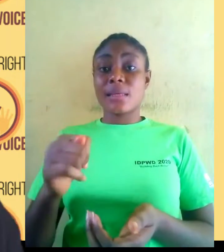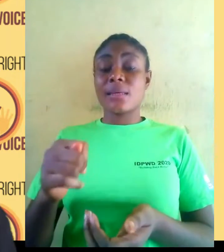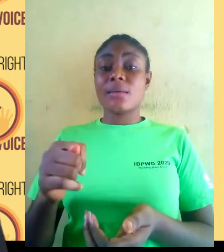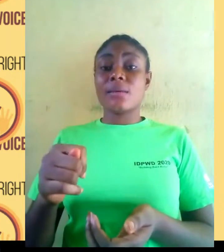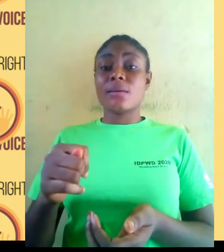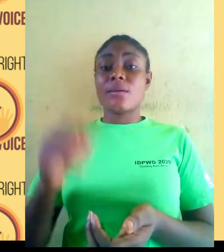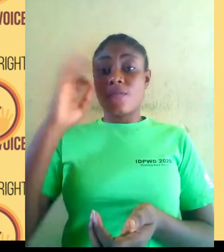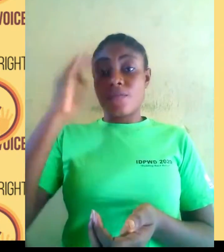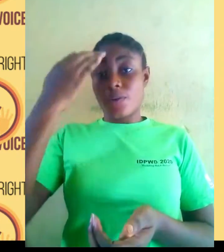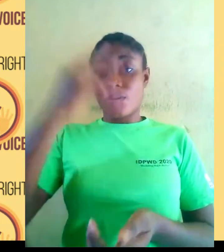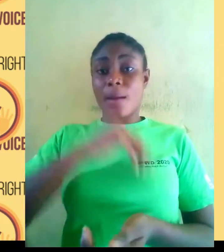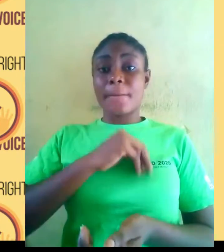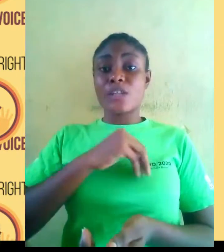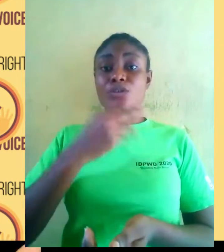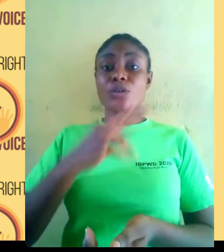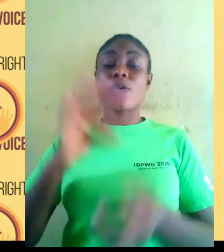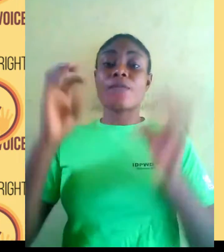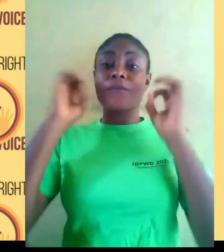Education